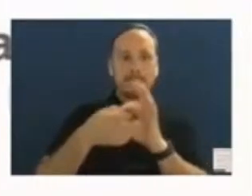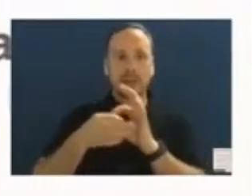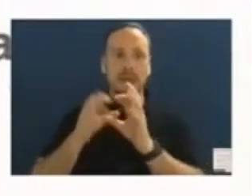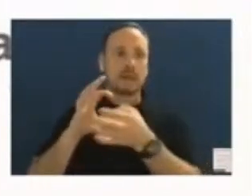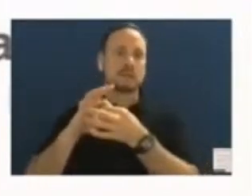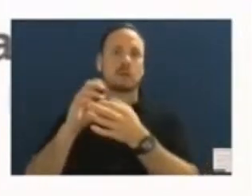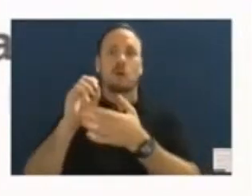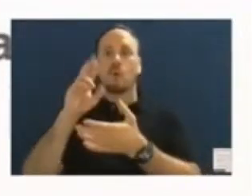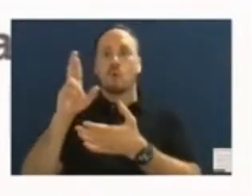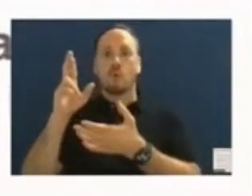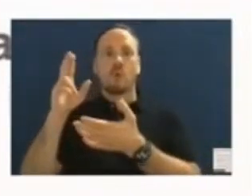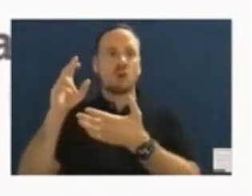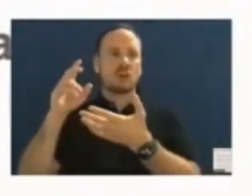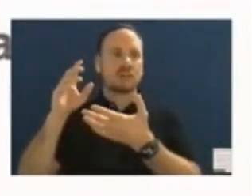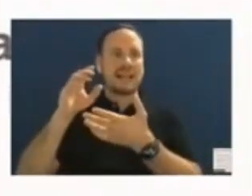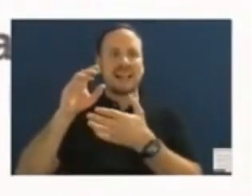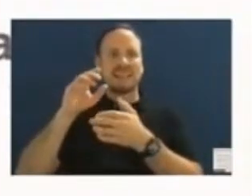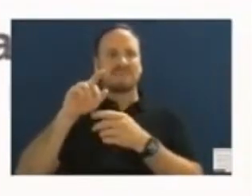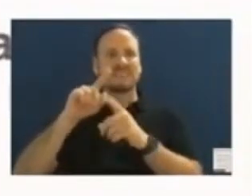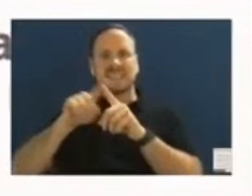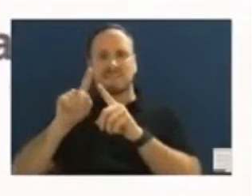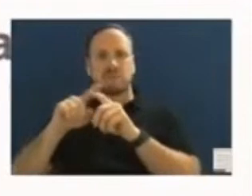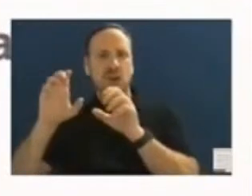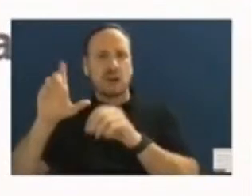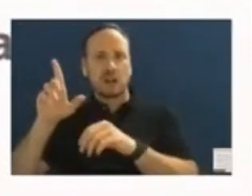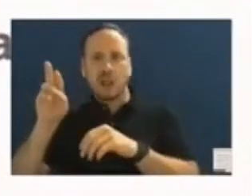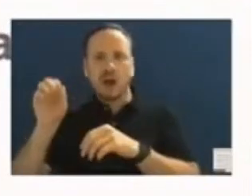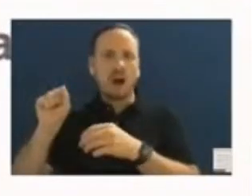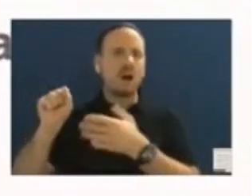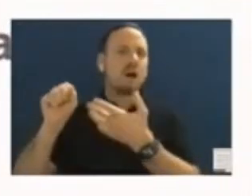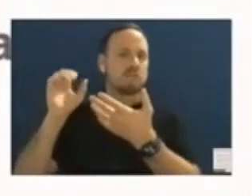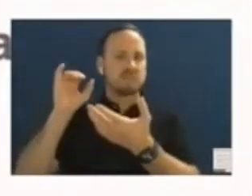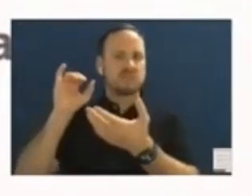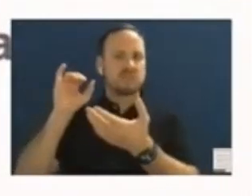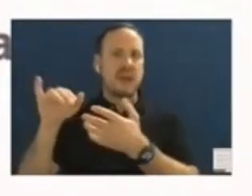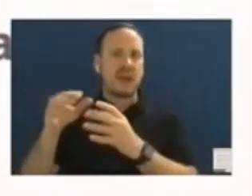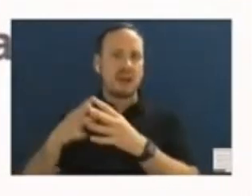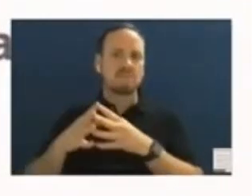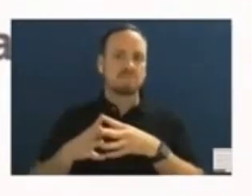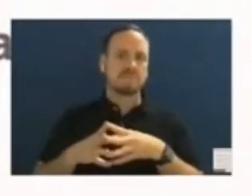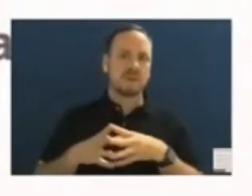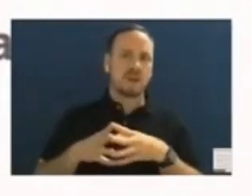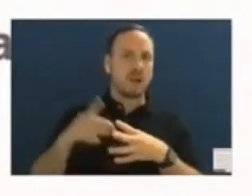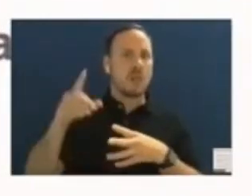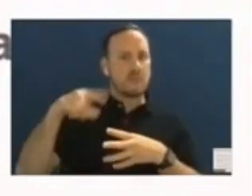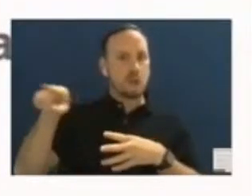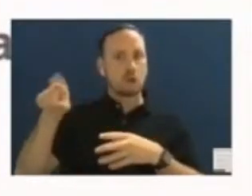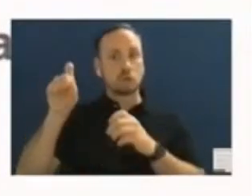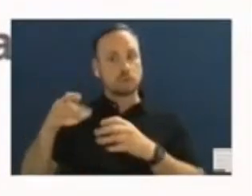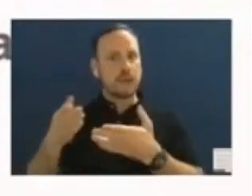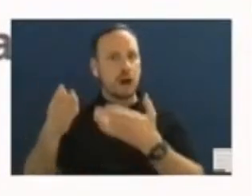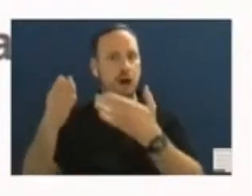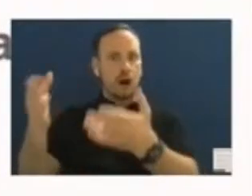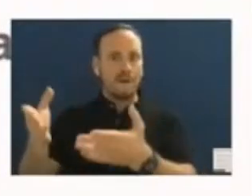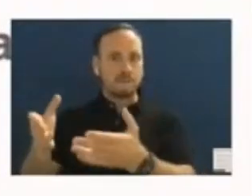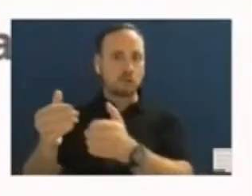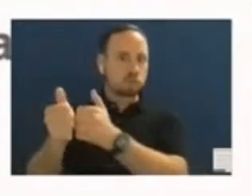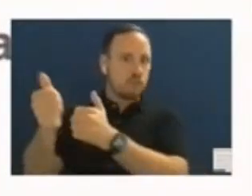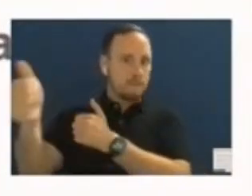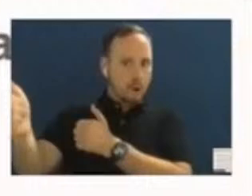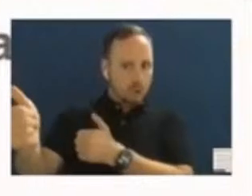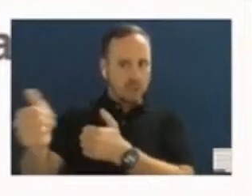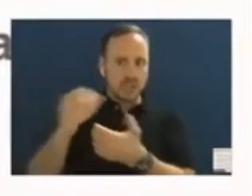to a more holistic approach to public education is incredibly important. And those things should be offered both remotely and in person to the best